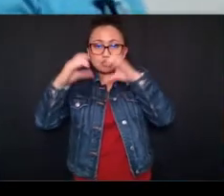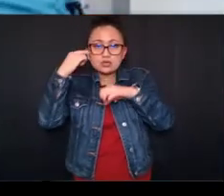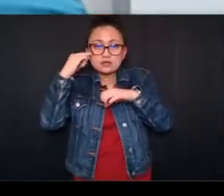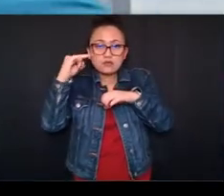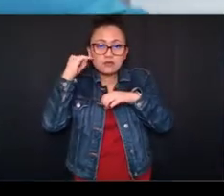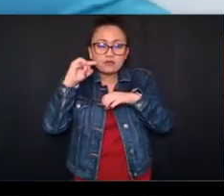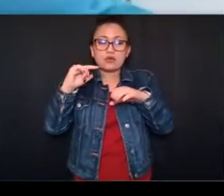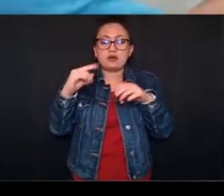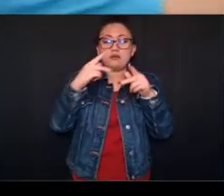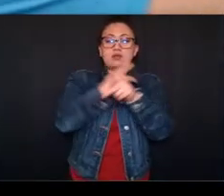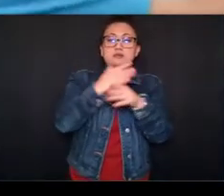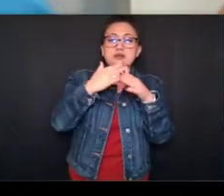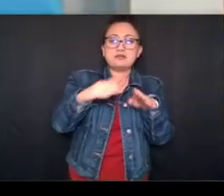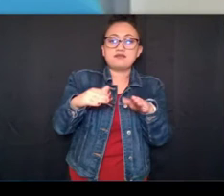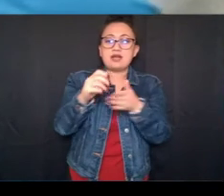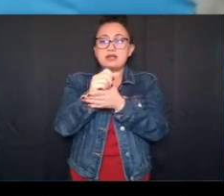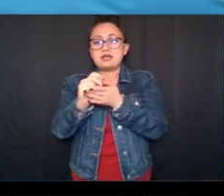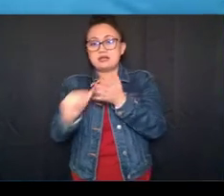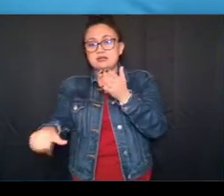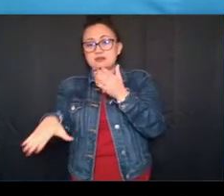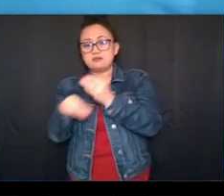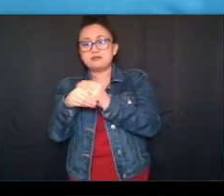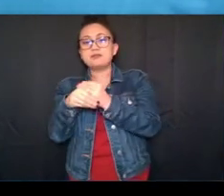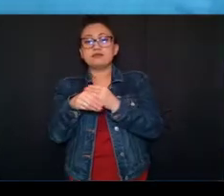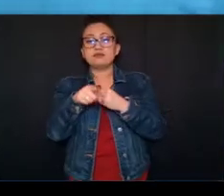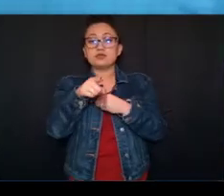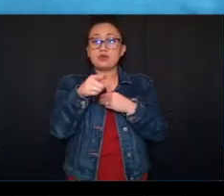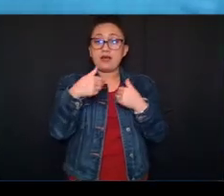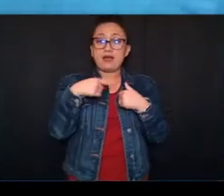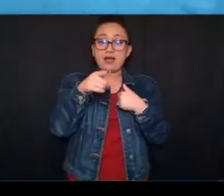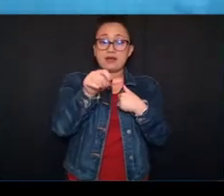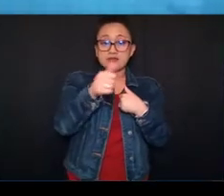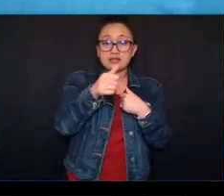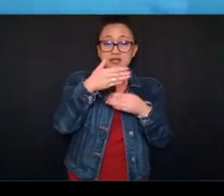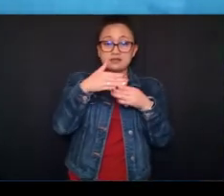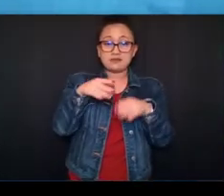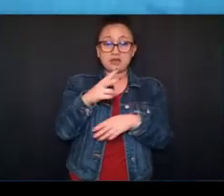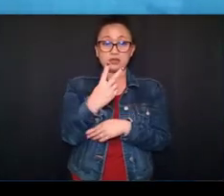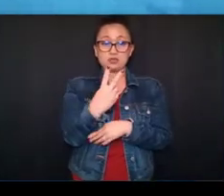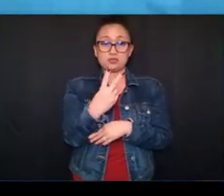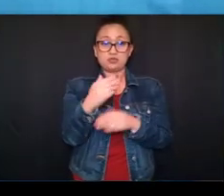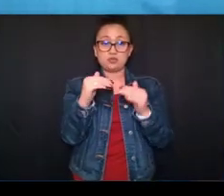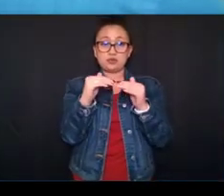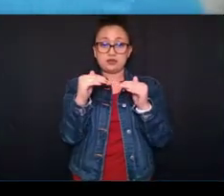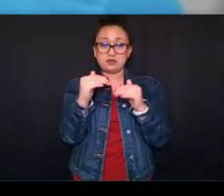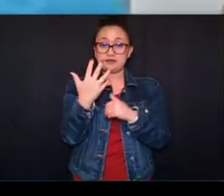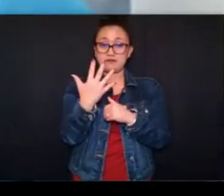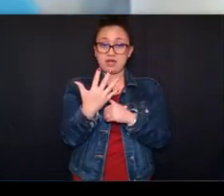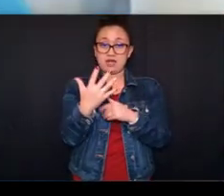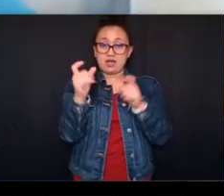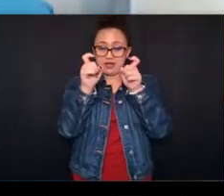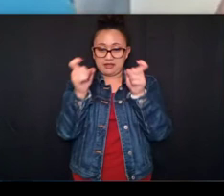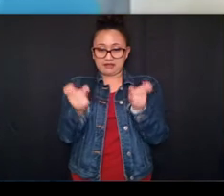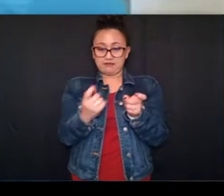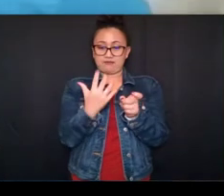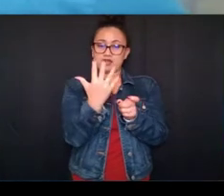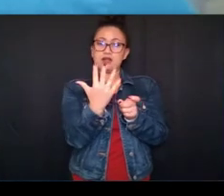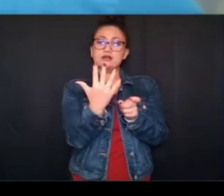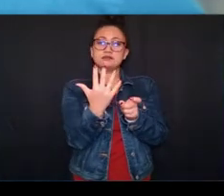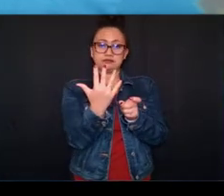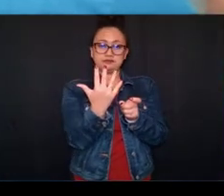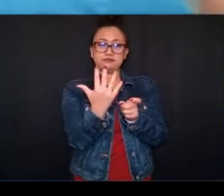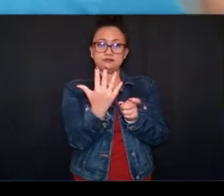subtracting. So we see that we have a division here. 10 divided by 2 is 5. And just to remind you, I'll keep the parentheses around the 5 to show you that we've